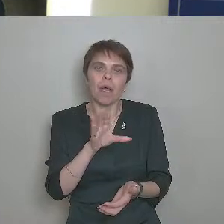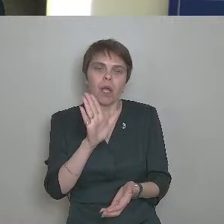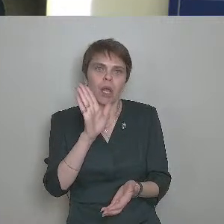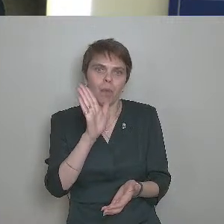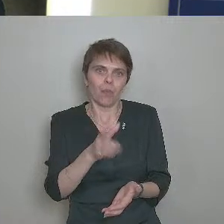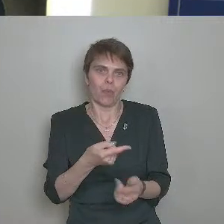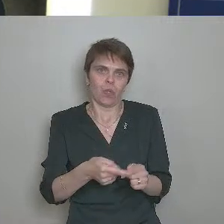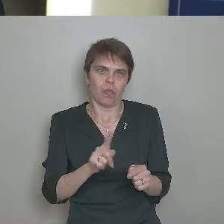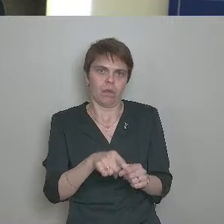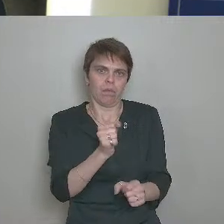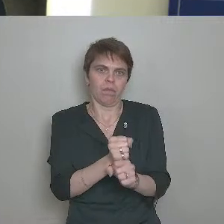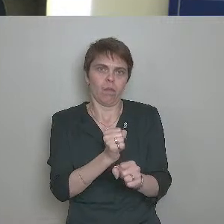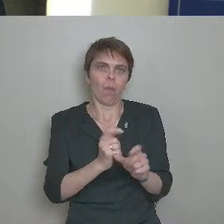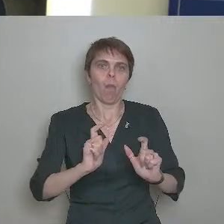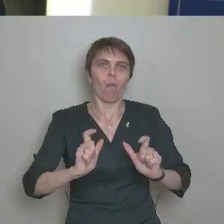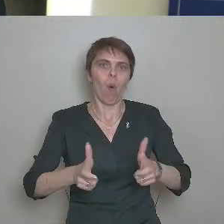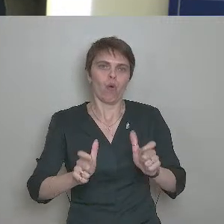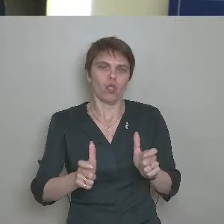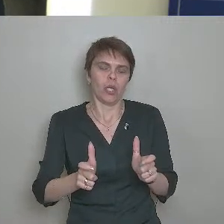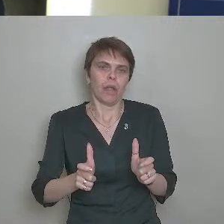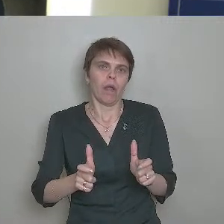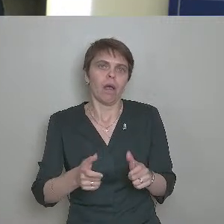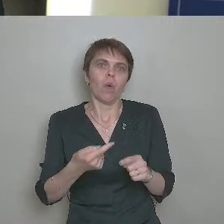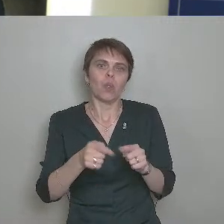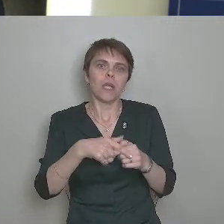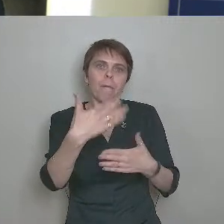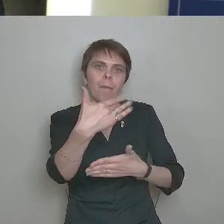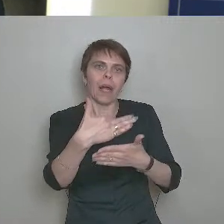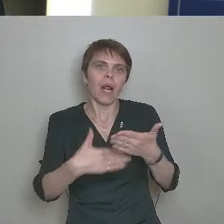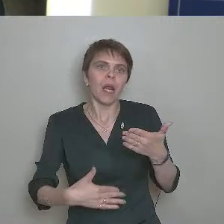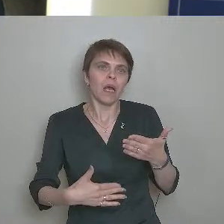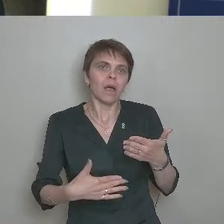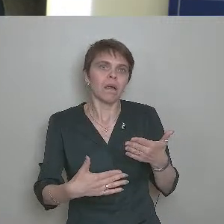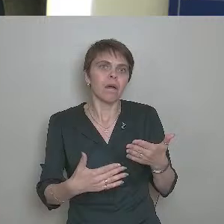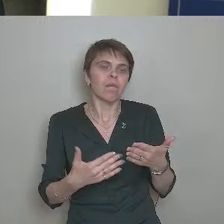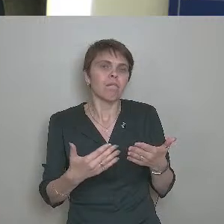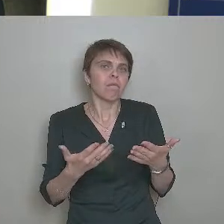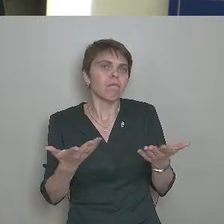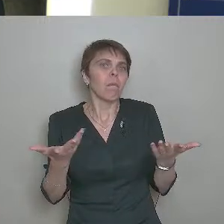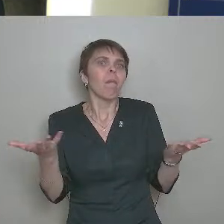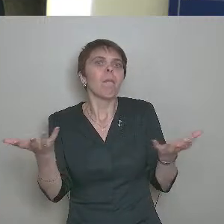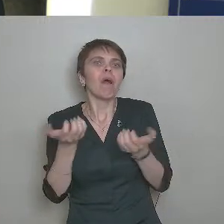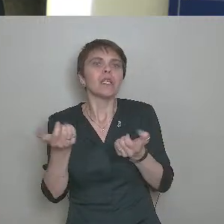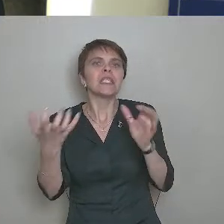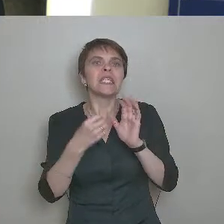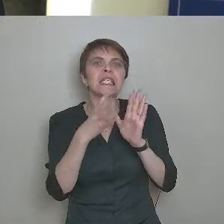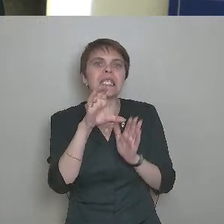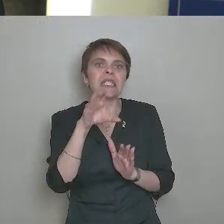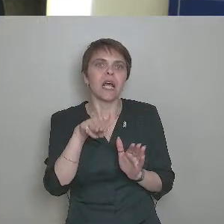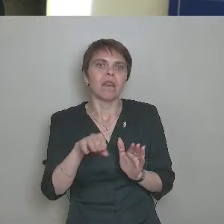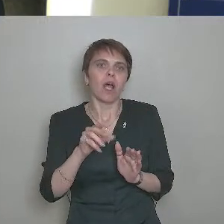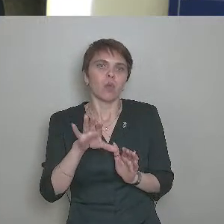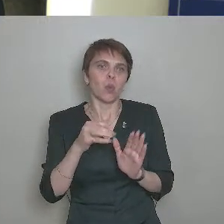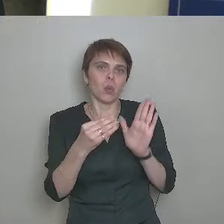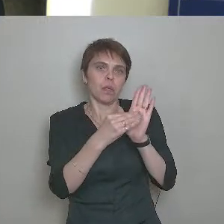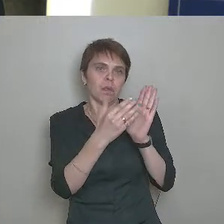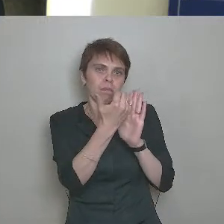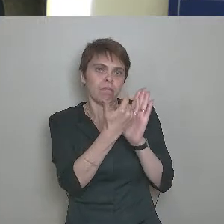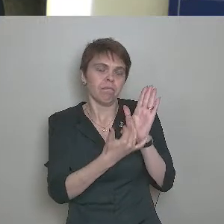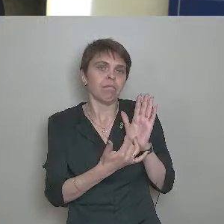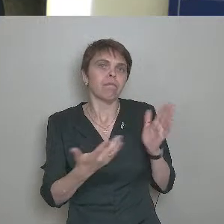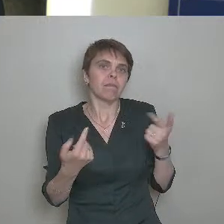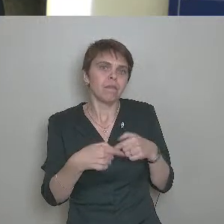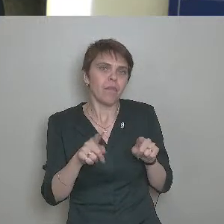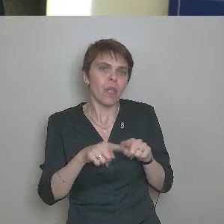elections, they had to actually identify the people who are going to approve it on the top level.